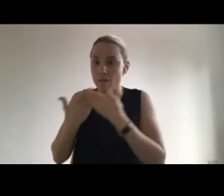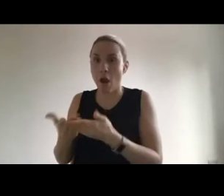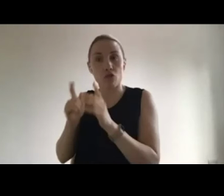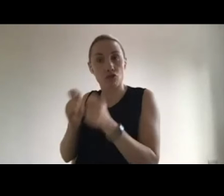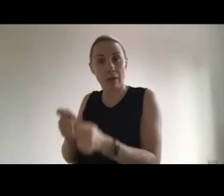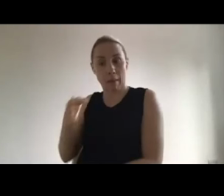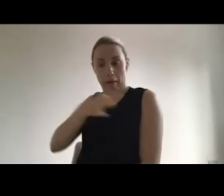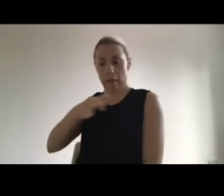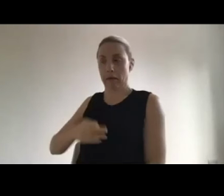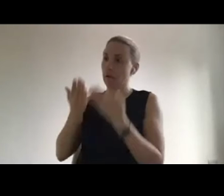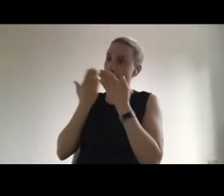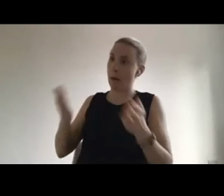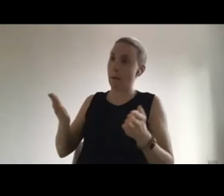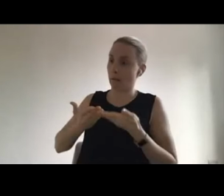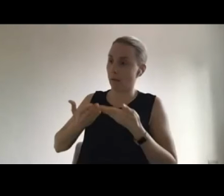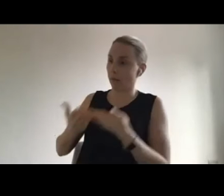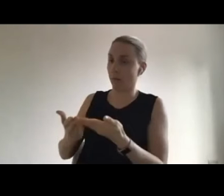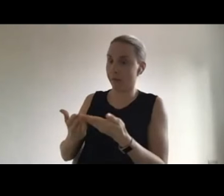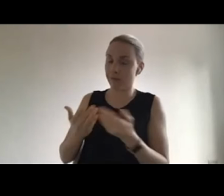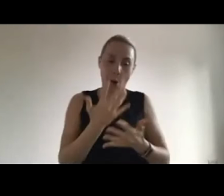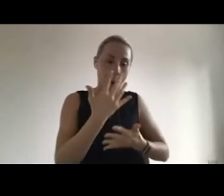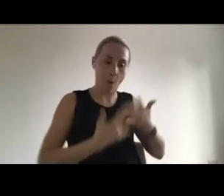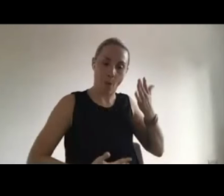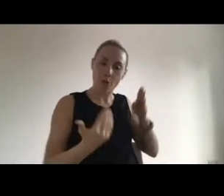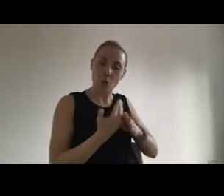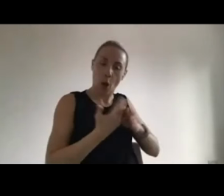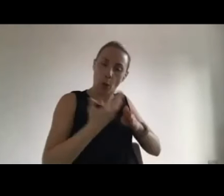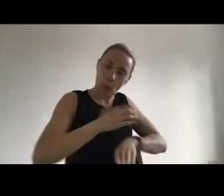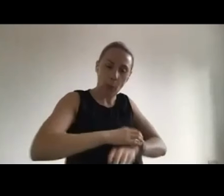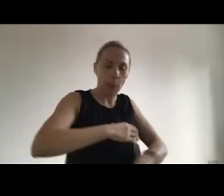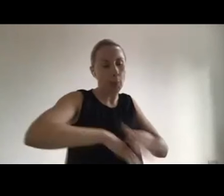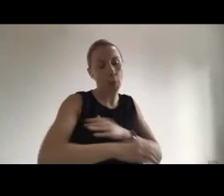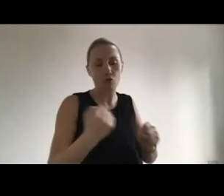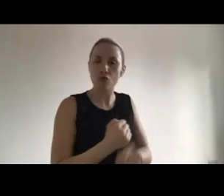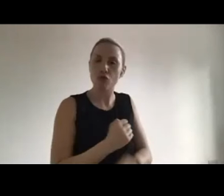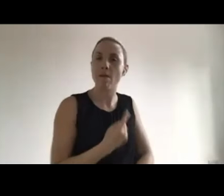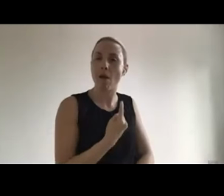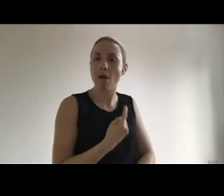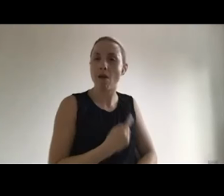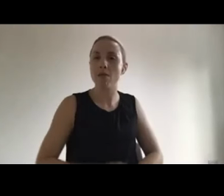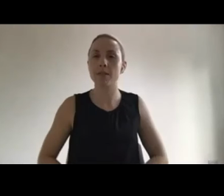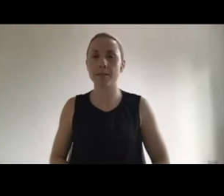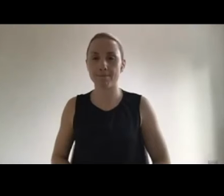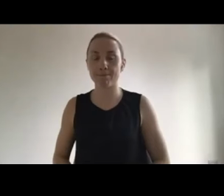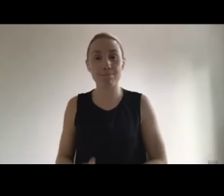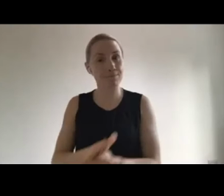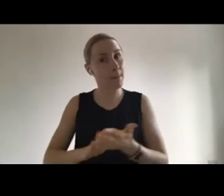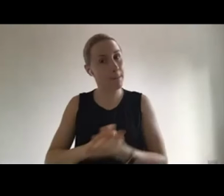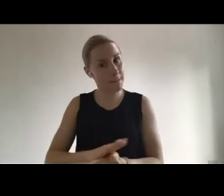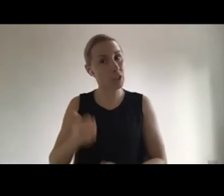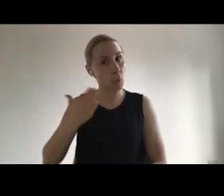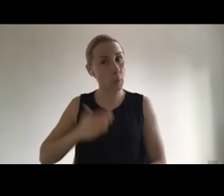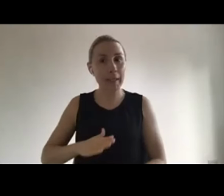the people who most need it. And I strongly feel that we need to start preparing for it and develop models of